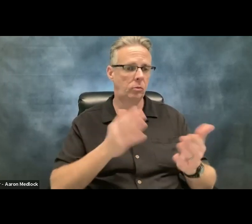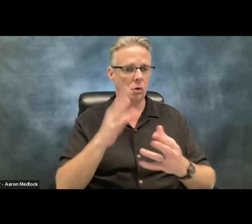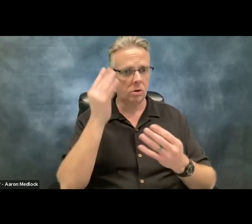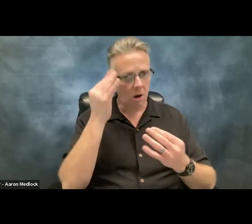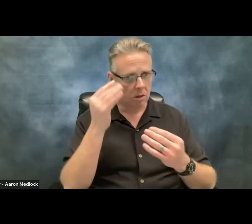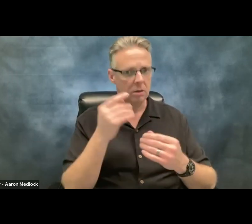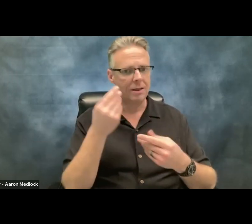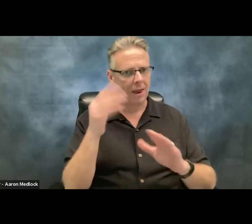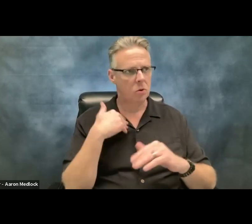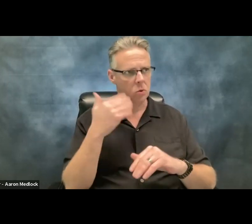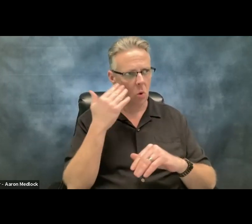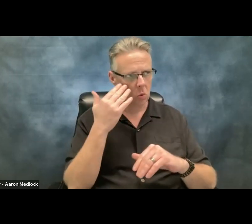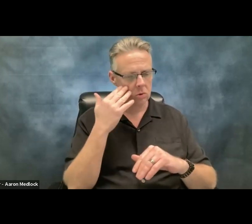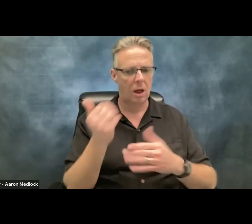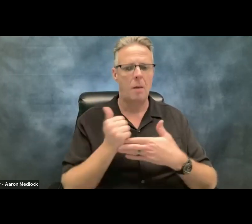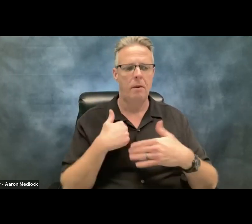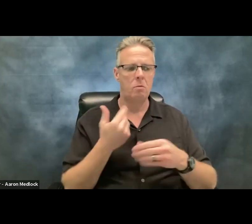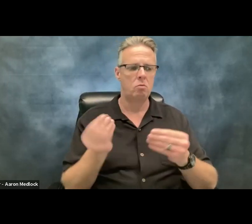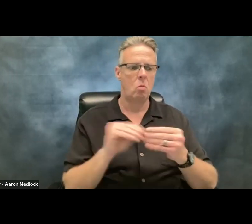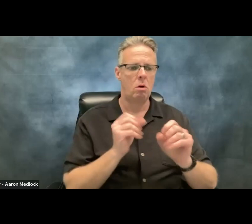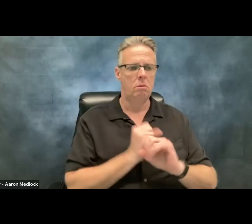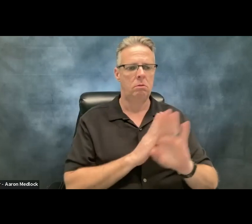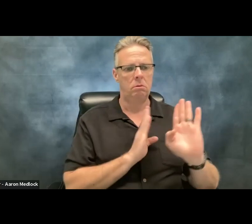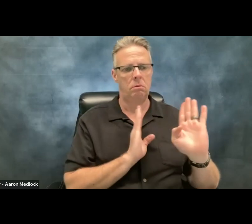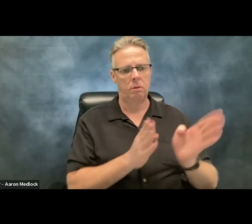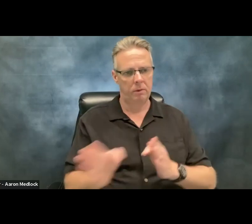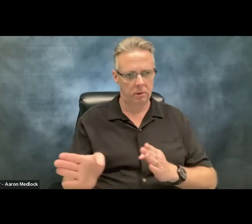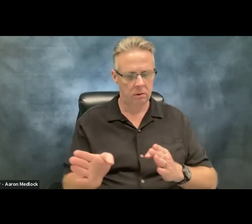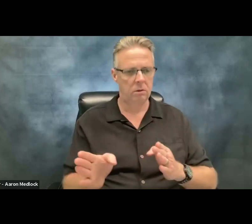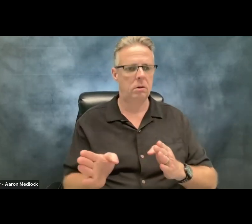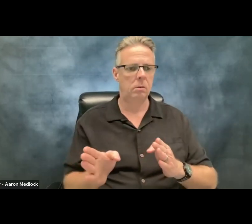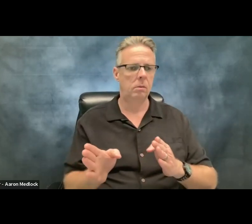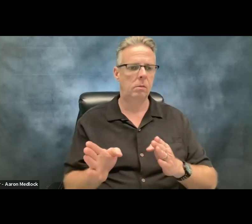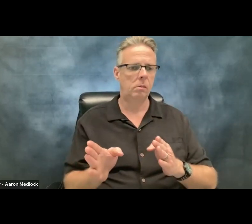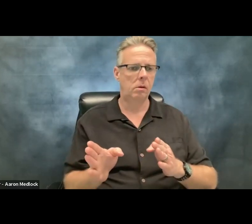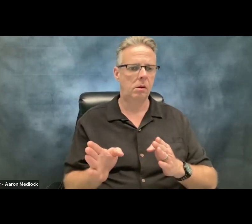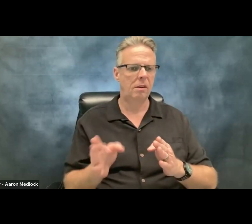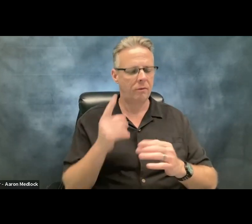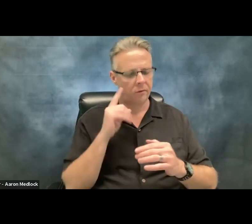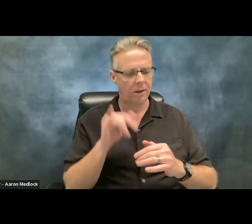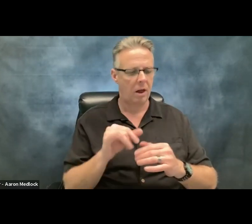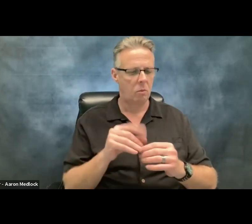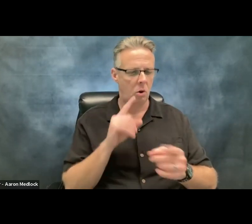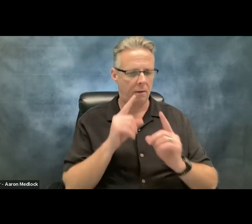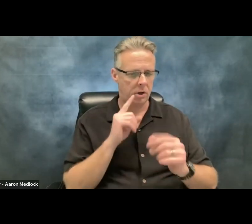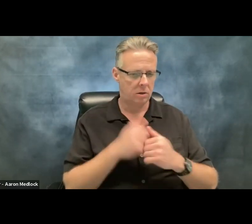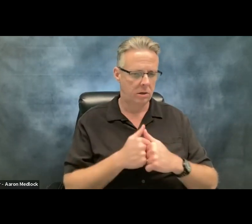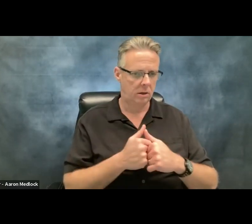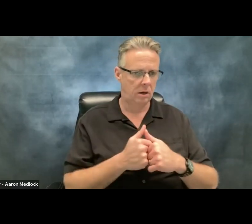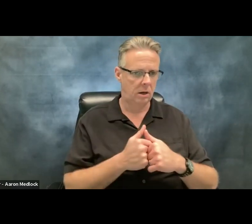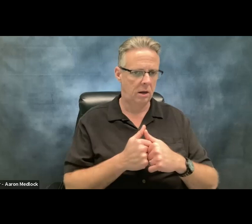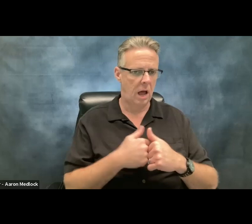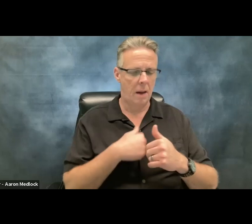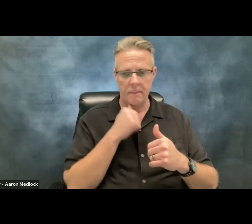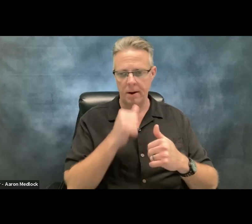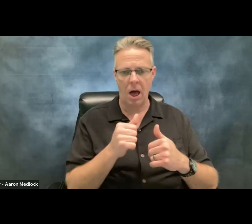thoughts, and that will help us to prep in whatever way we are able to that conversation. So not taking it off the table, but